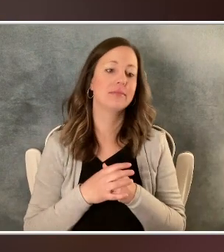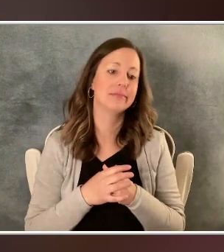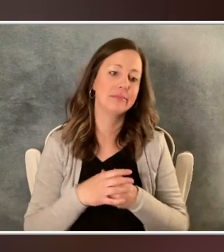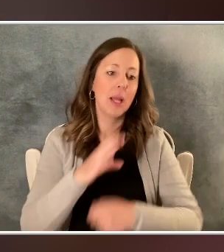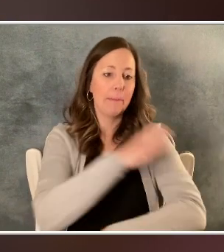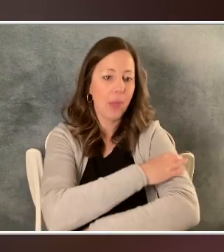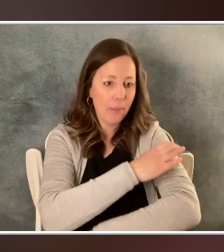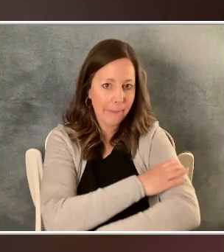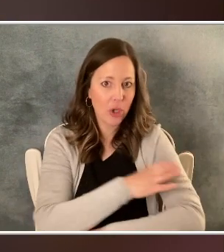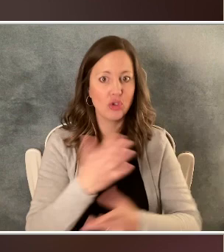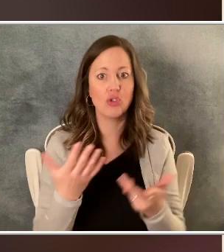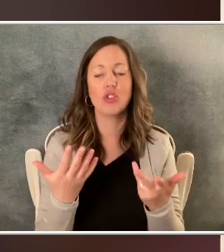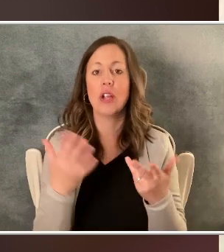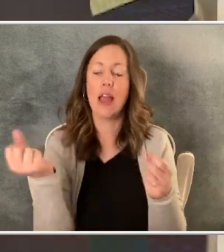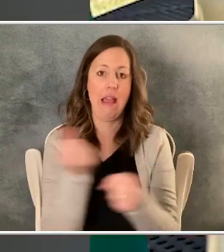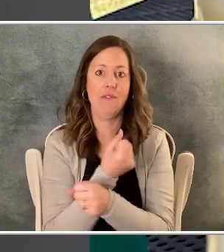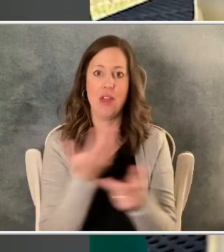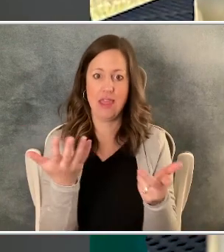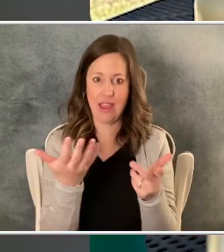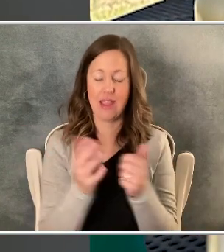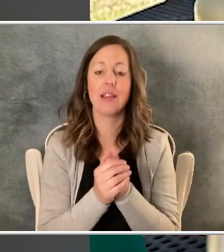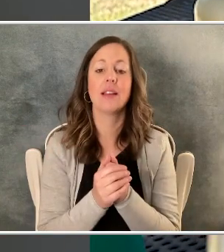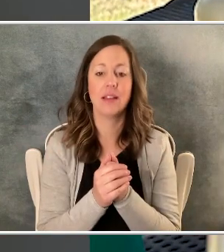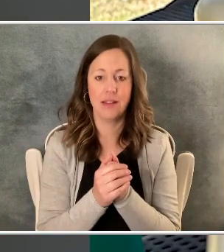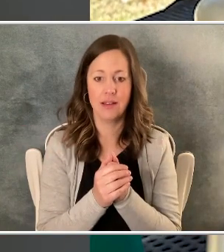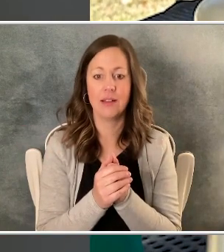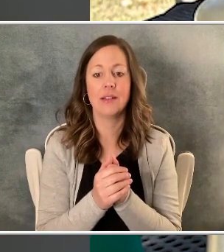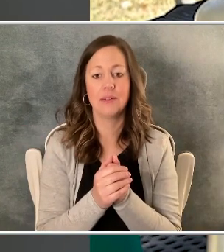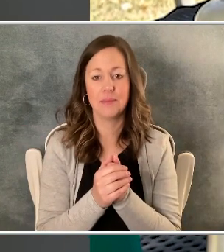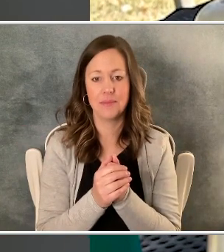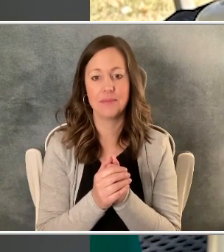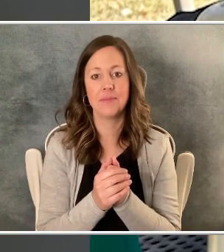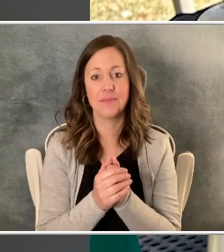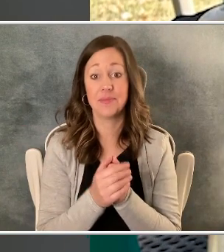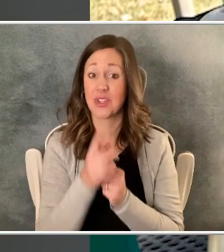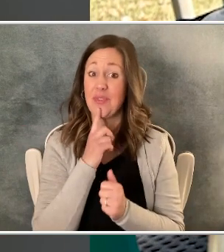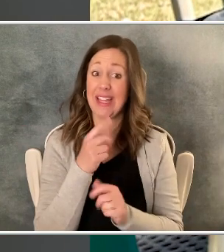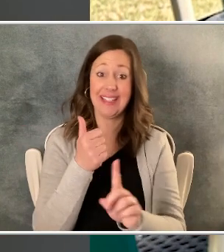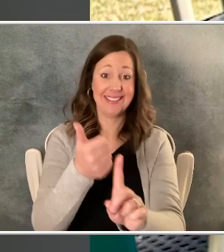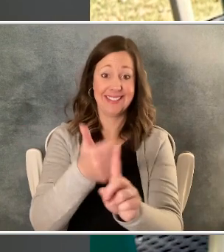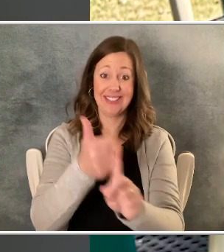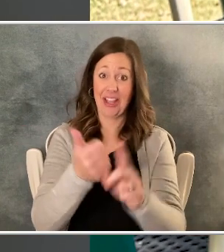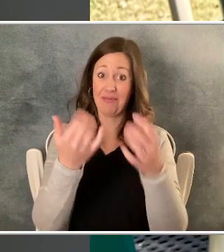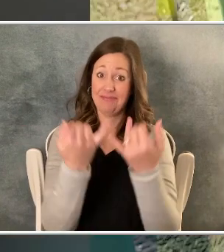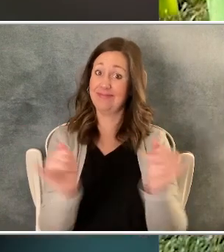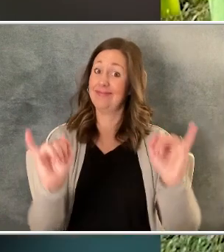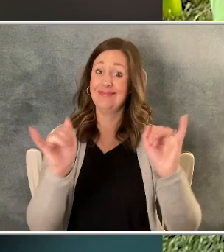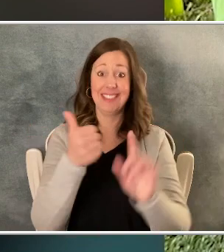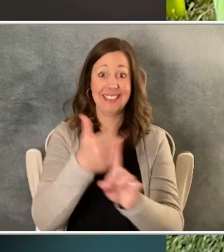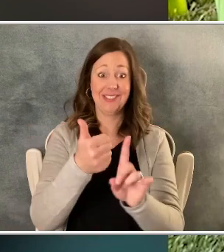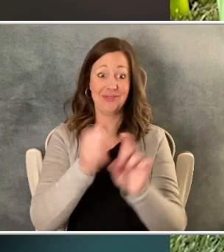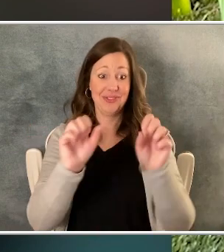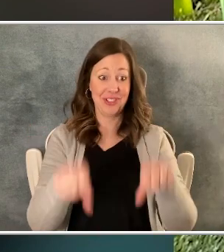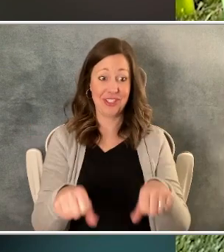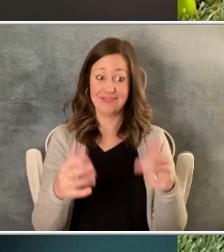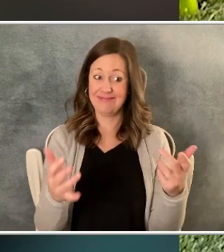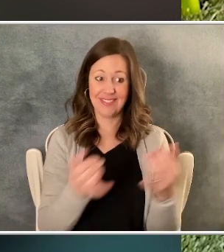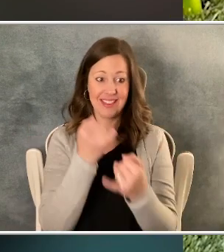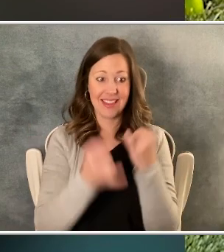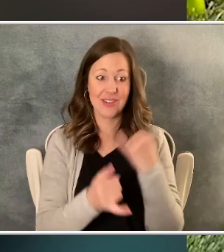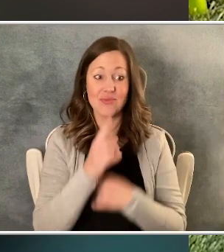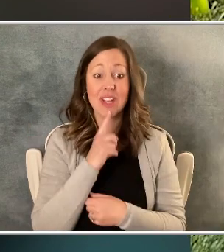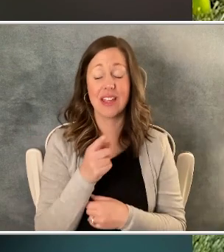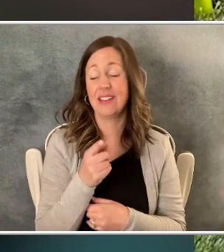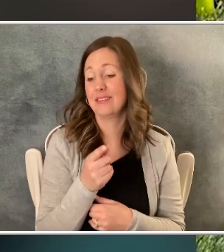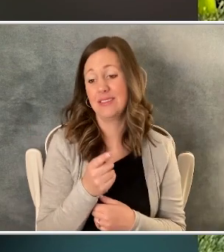monitor stickers, everything. She did it all on her own by the end of all of it. So she just kind of made like an experience out of it.